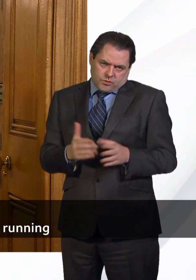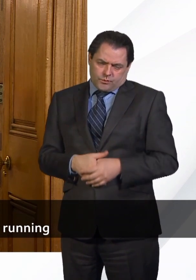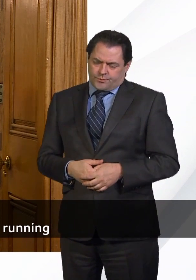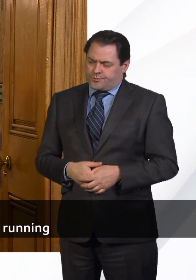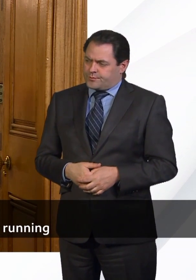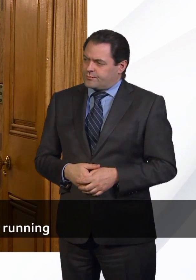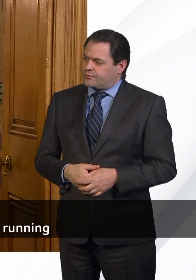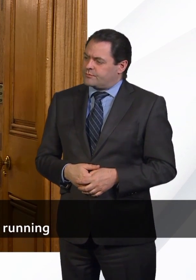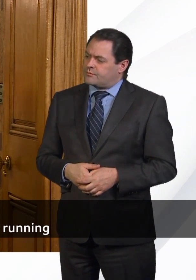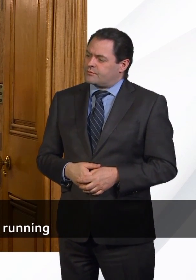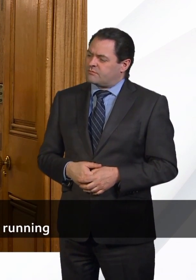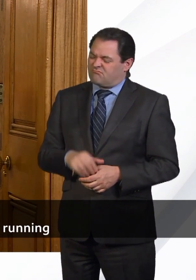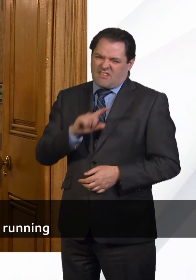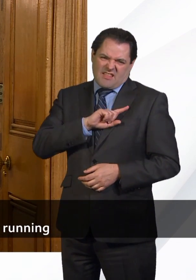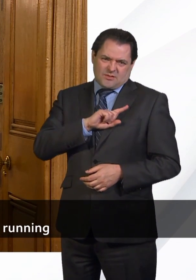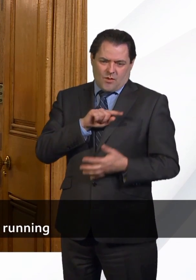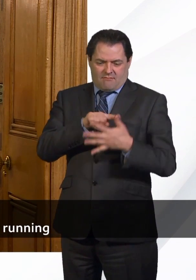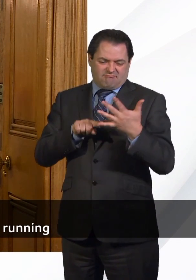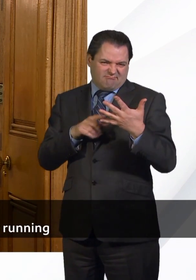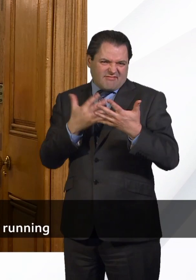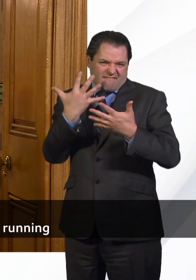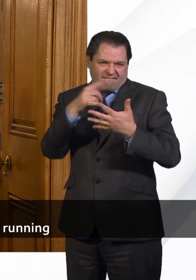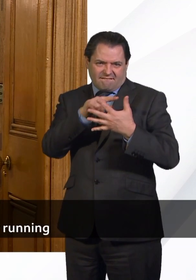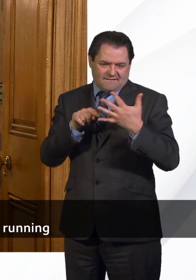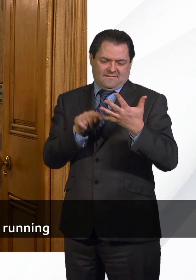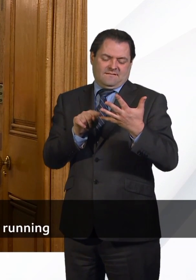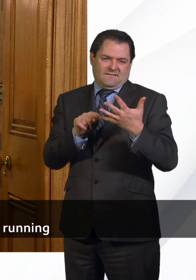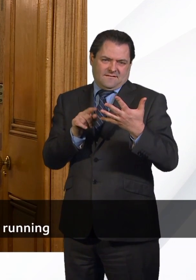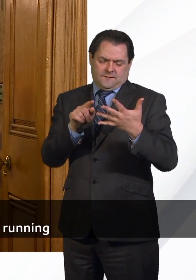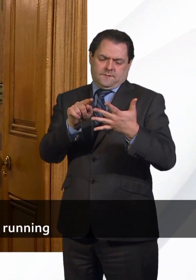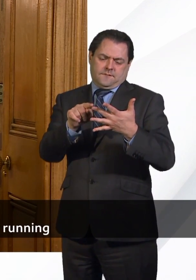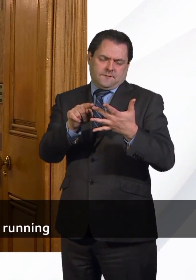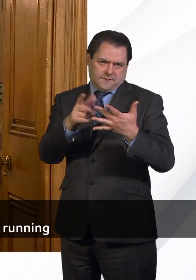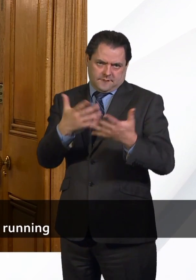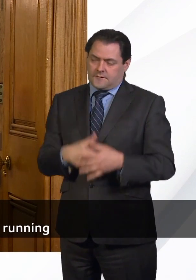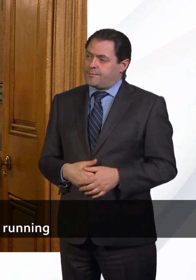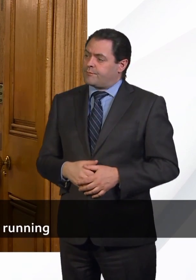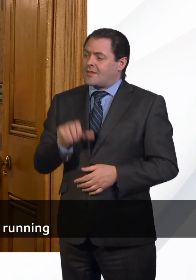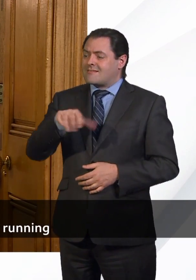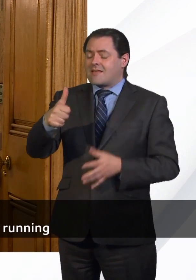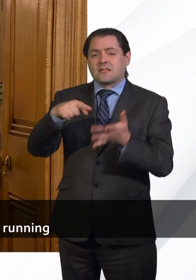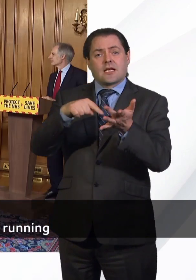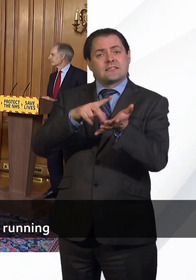changes, and that's why it's one of the 5 tests. Thanks very much. Tom Clark from ITV.